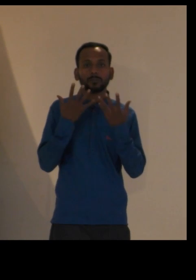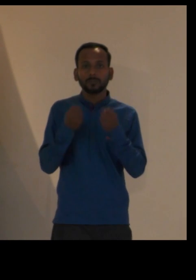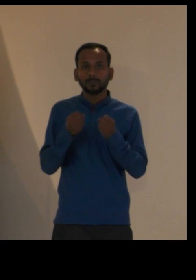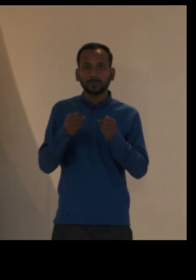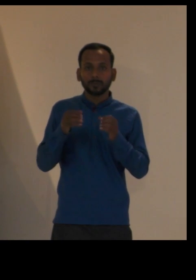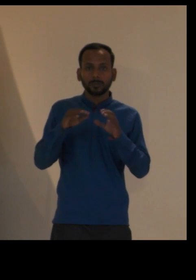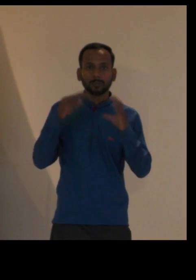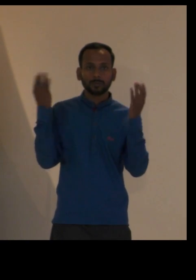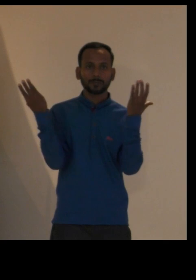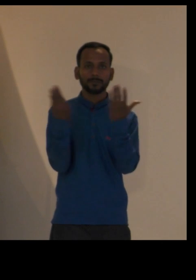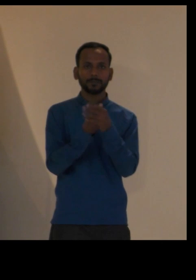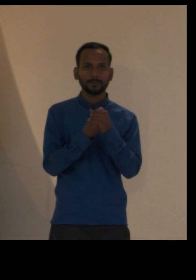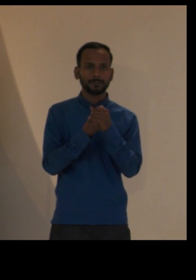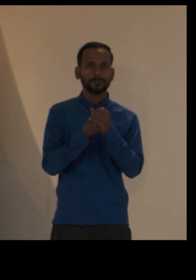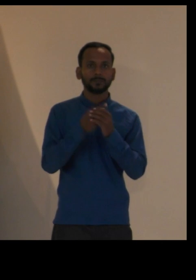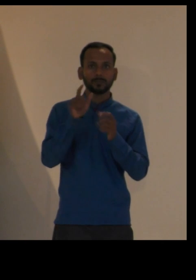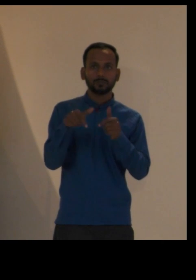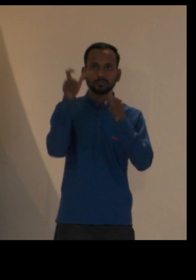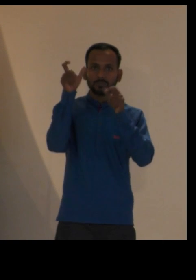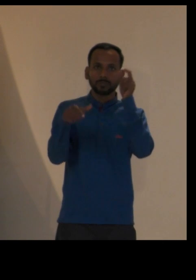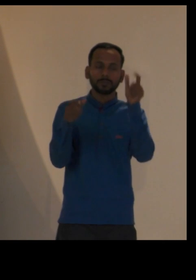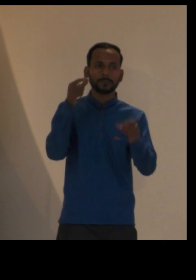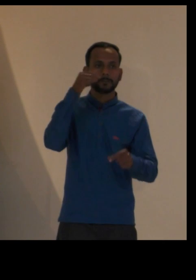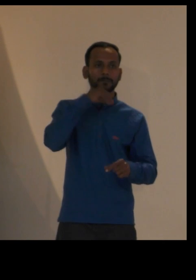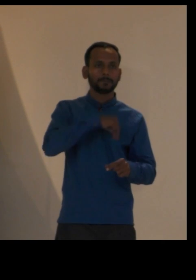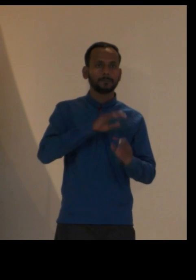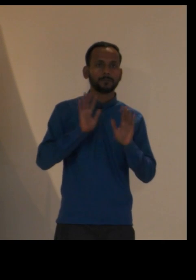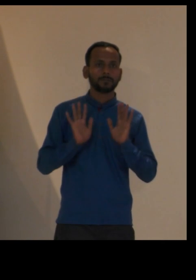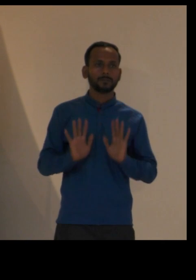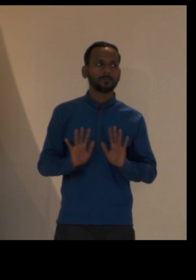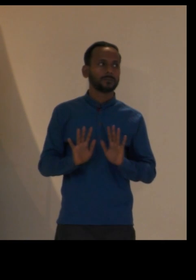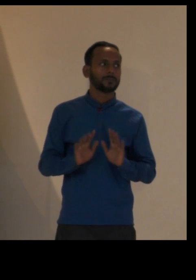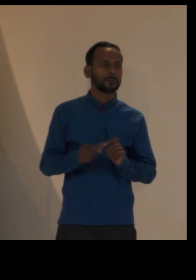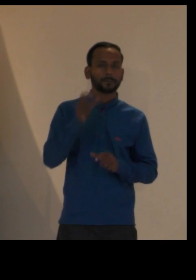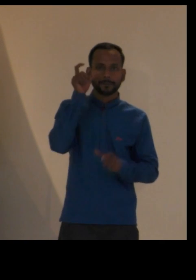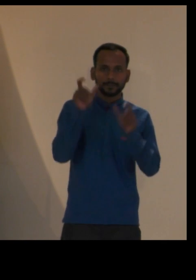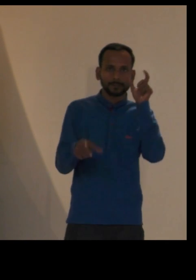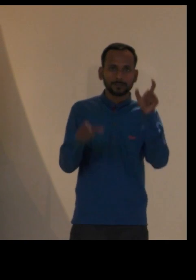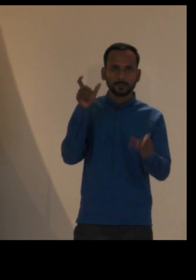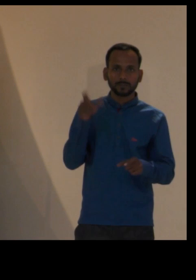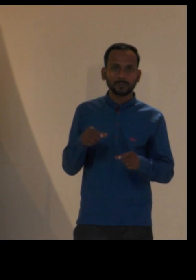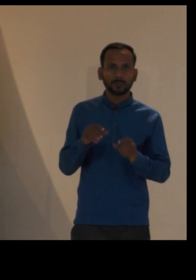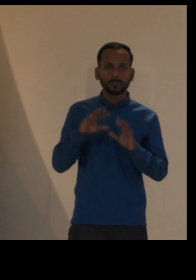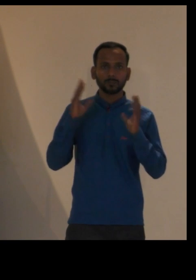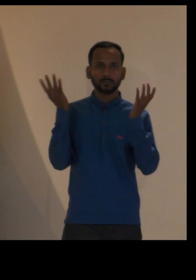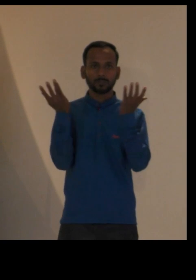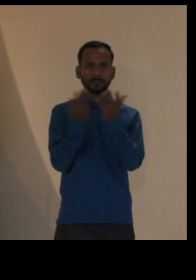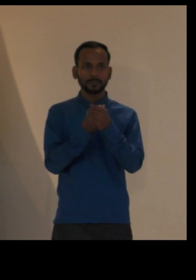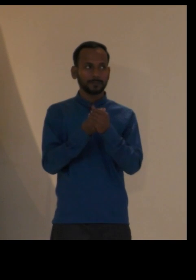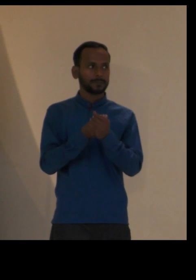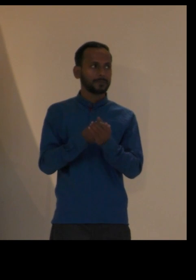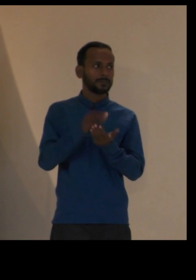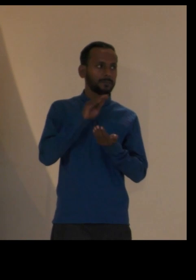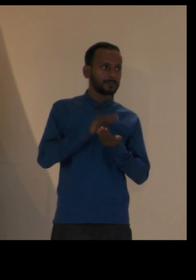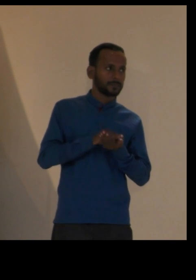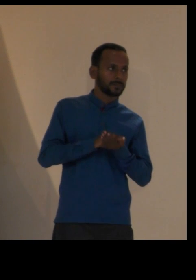compiled together, held together in some way. And the imperative is to put it together, hold it together